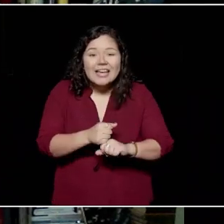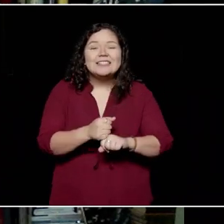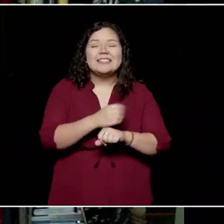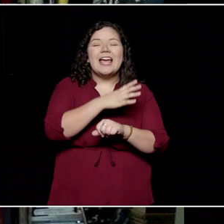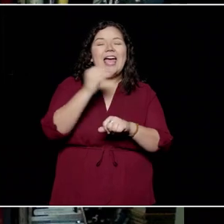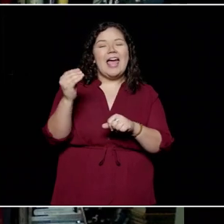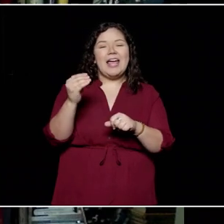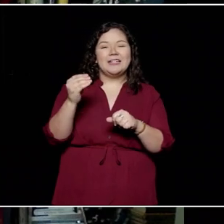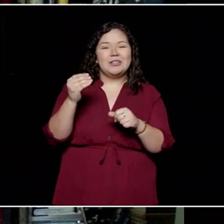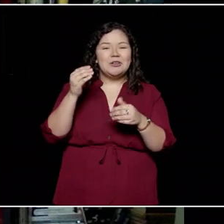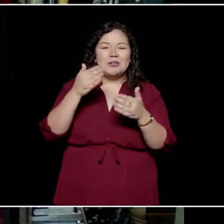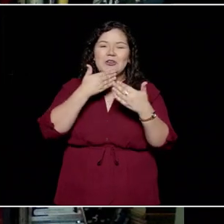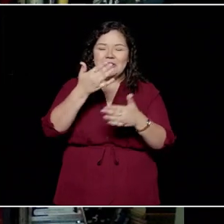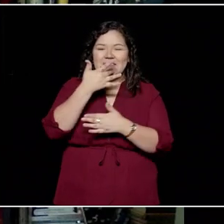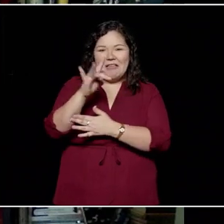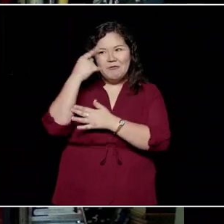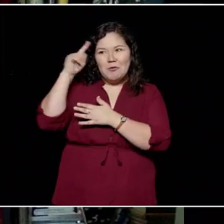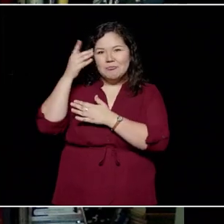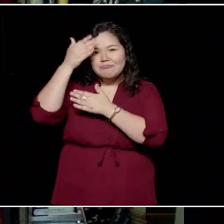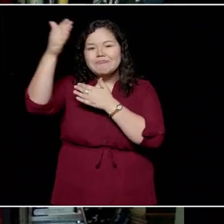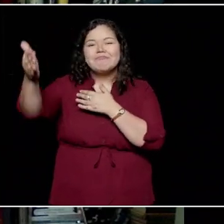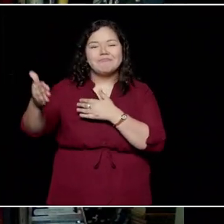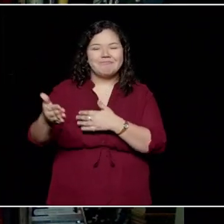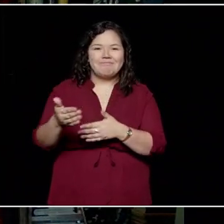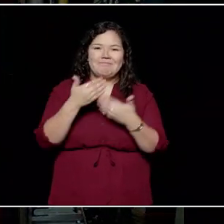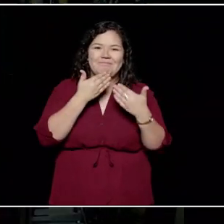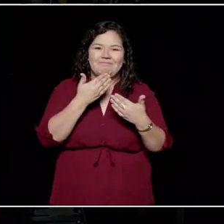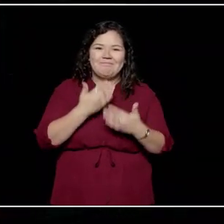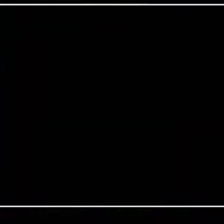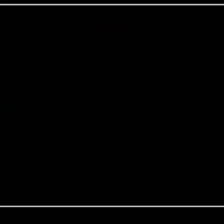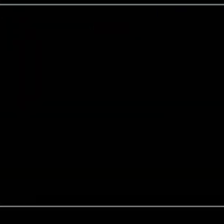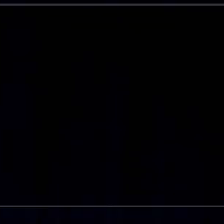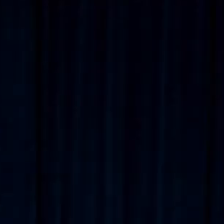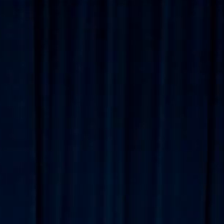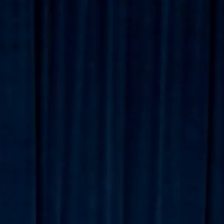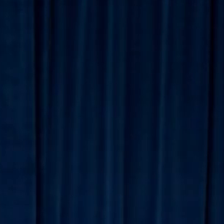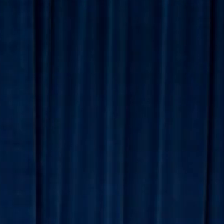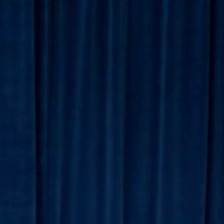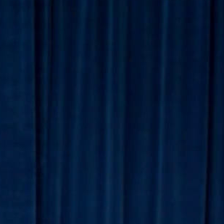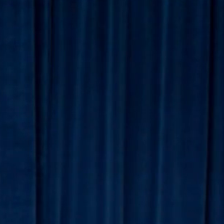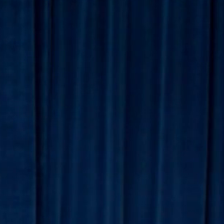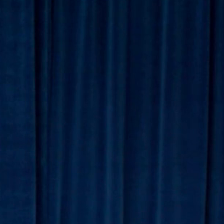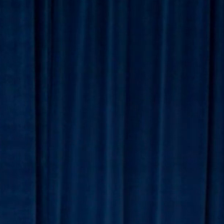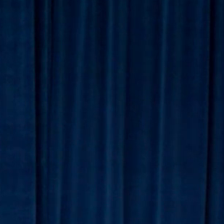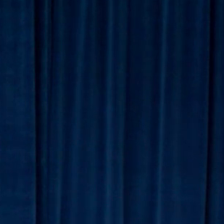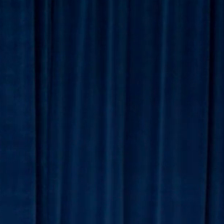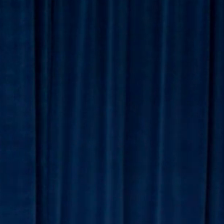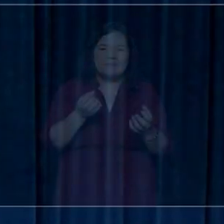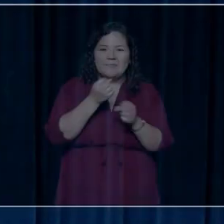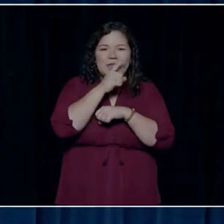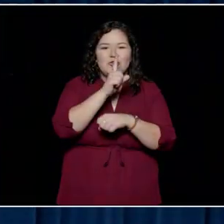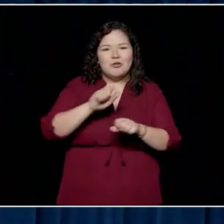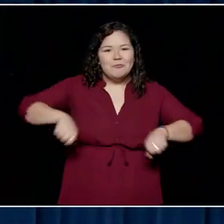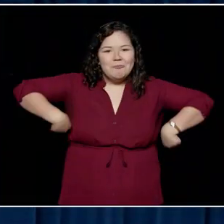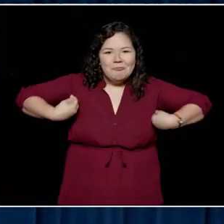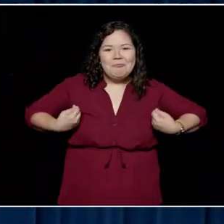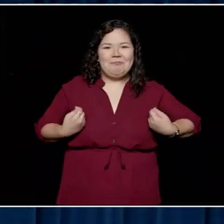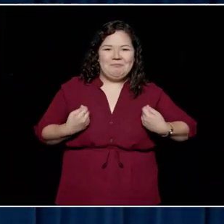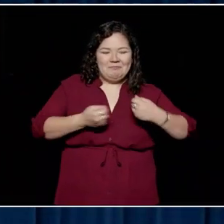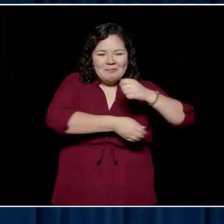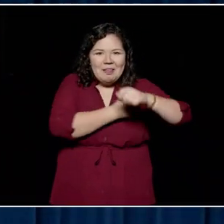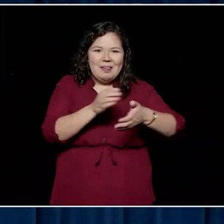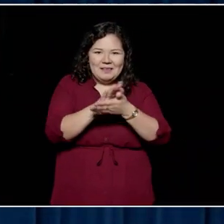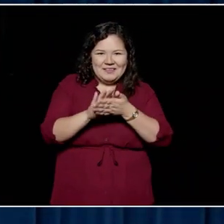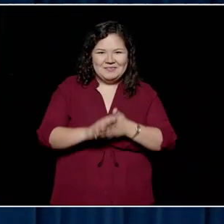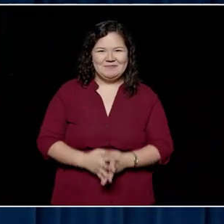hands. Wear pants. Thank you. Thank you, Dr. Mercer. We're honored to